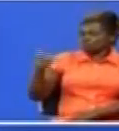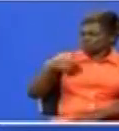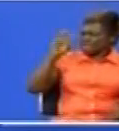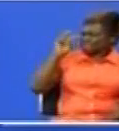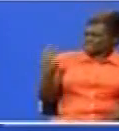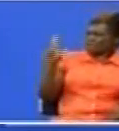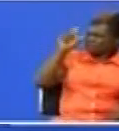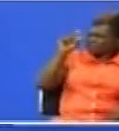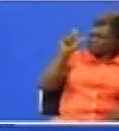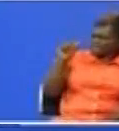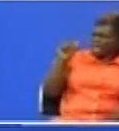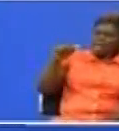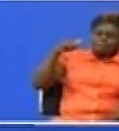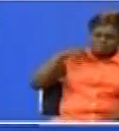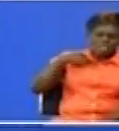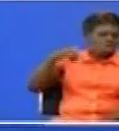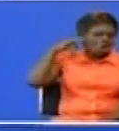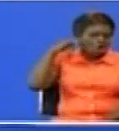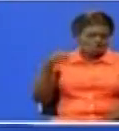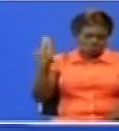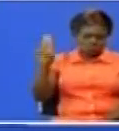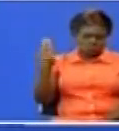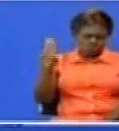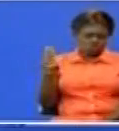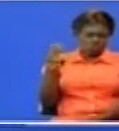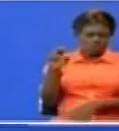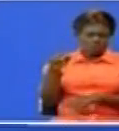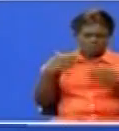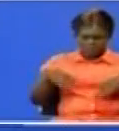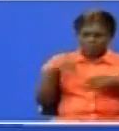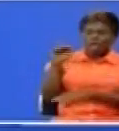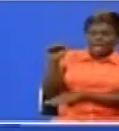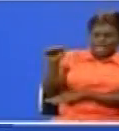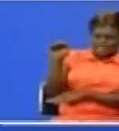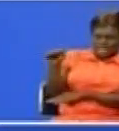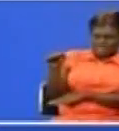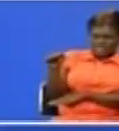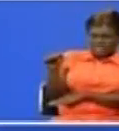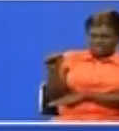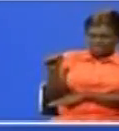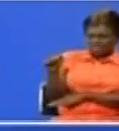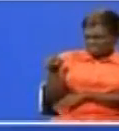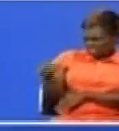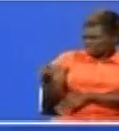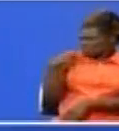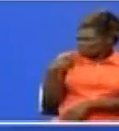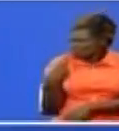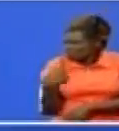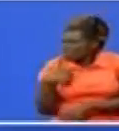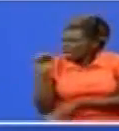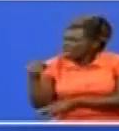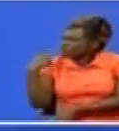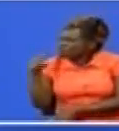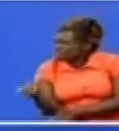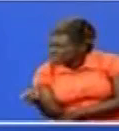him with the President, and, you know, I asked, like, you know, my peoples who were in the background, I was like, who's this guy?